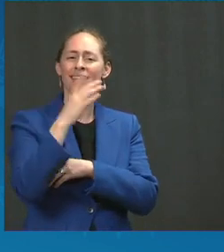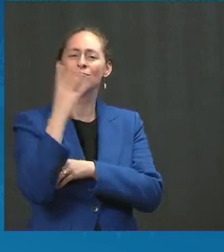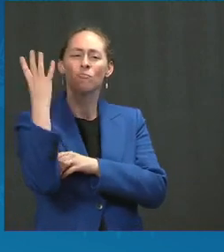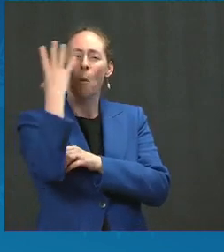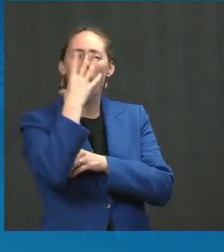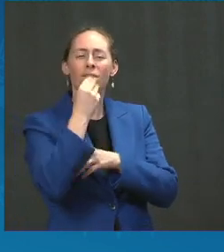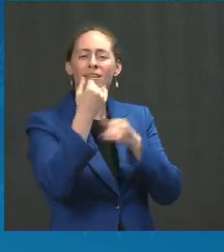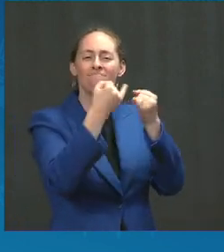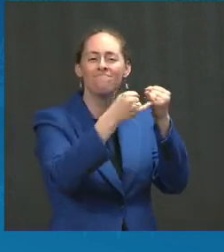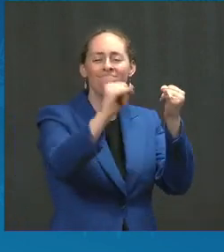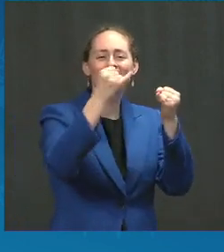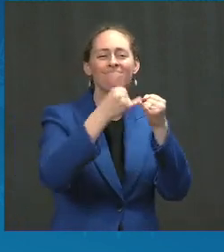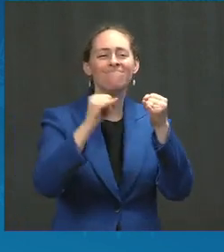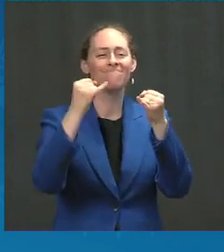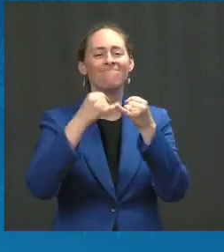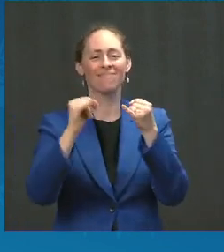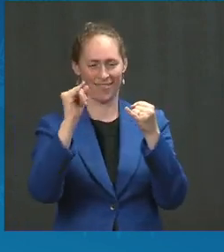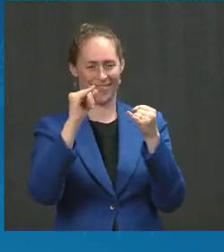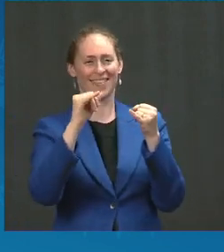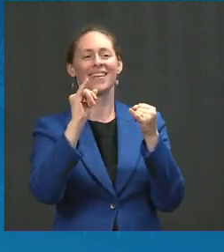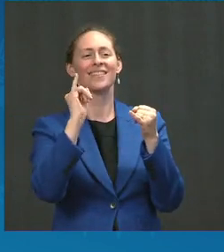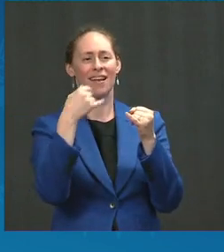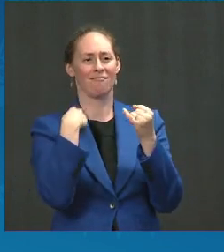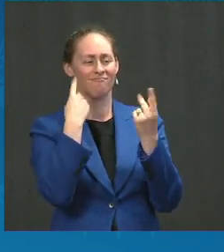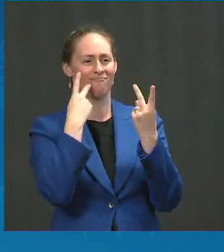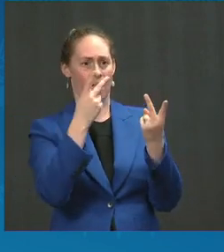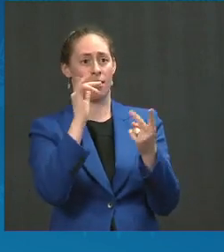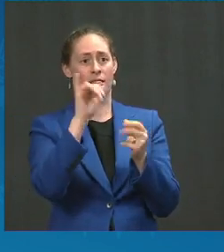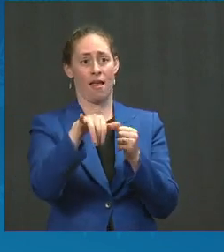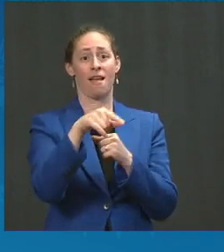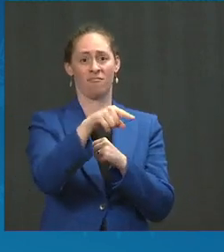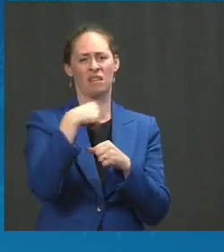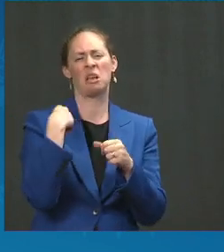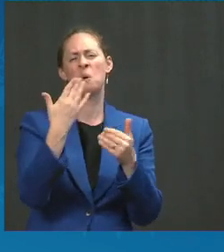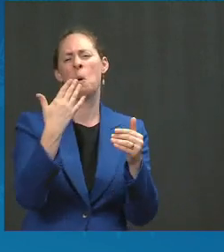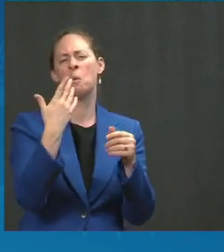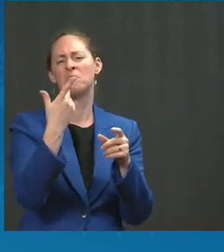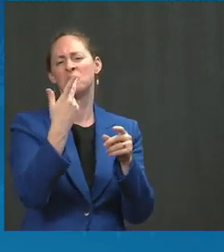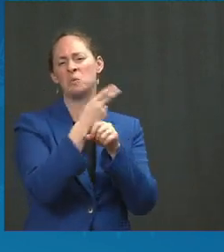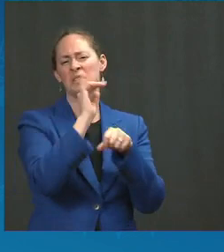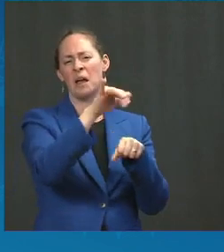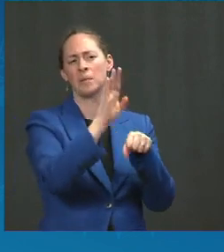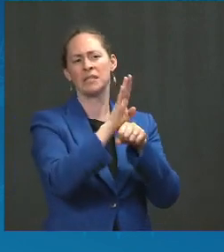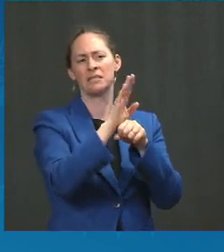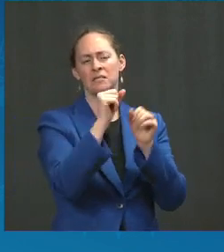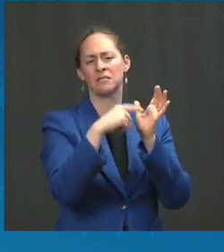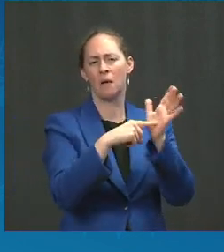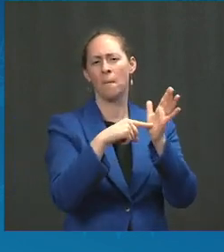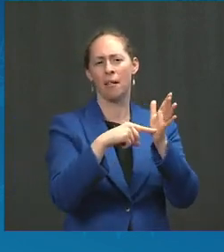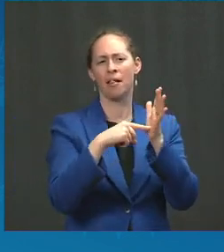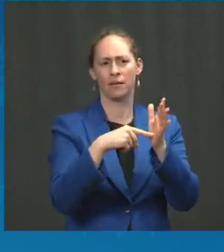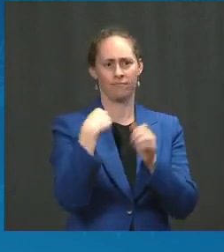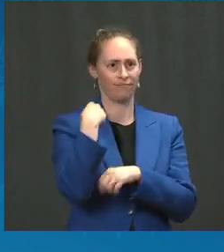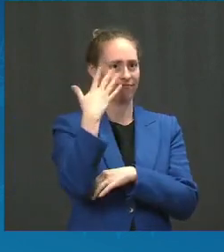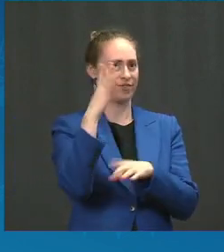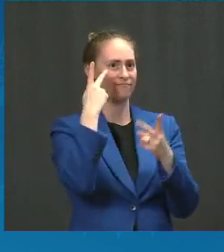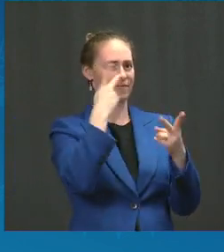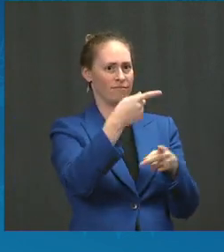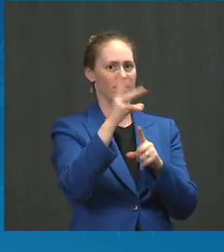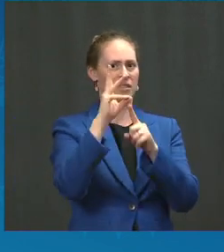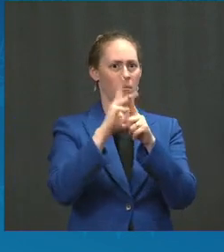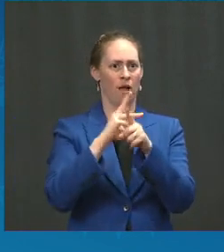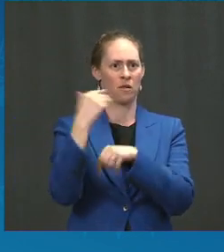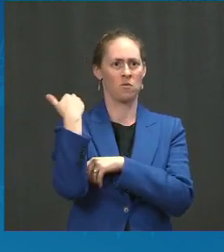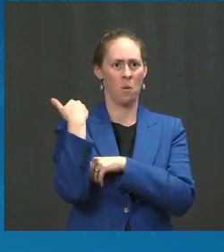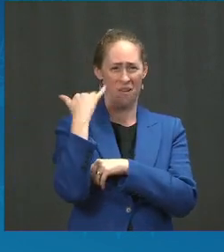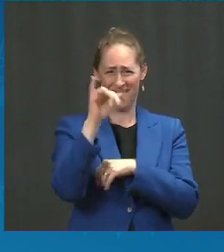use that business as an example of what I'm talking about. I visited there 6 months ago, so it was still while we were really feeling